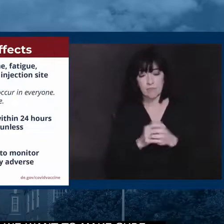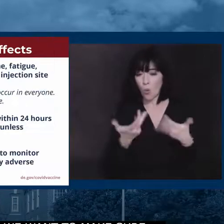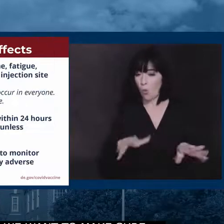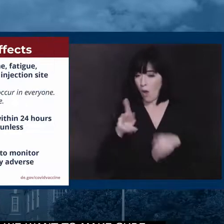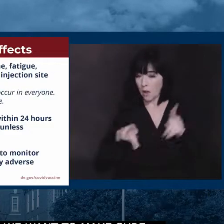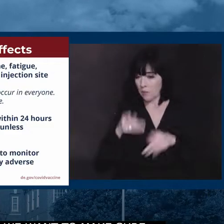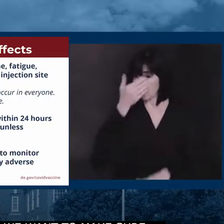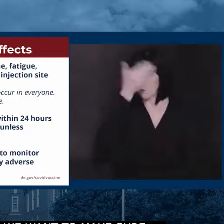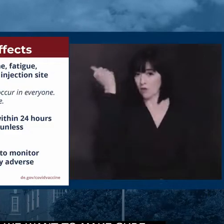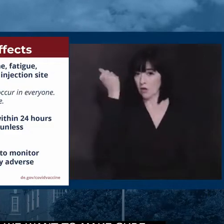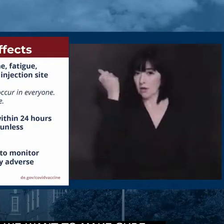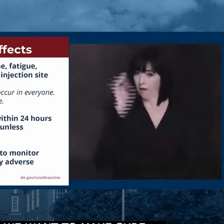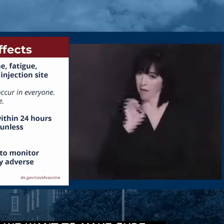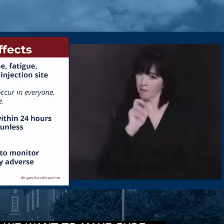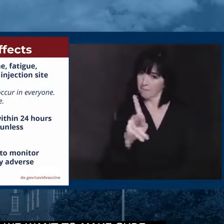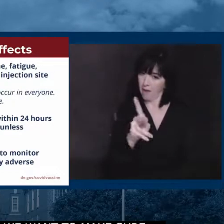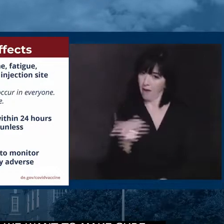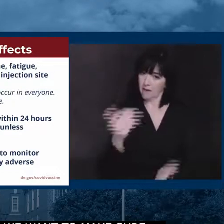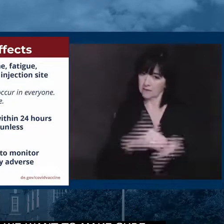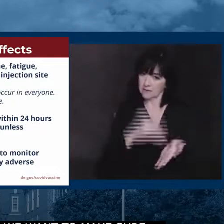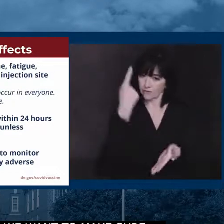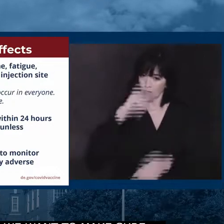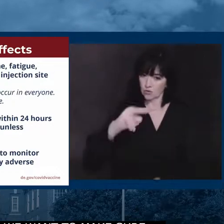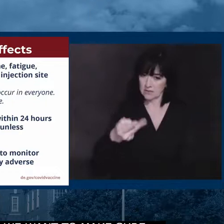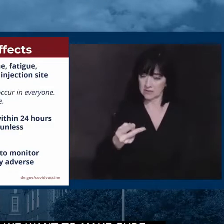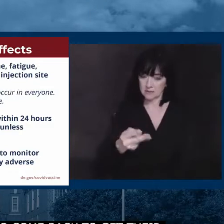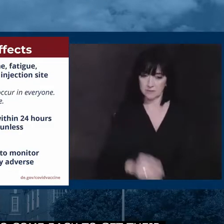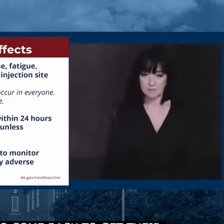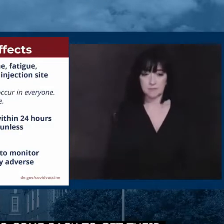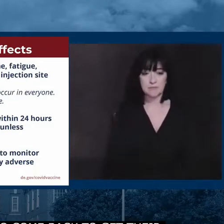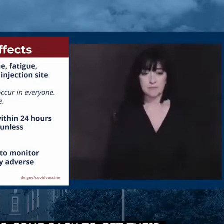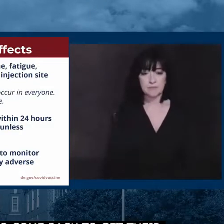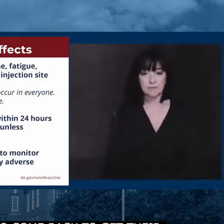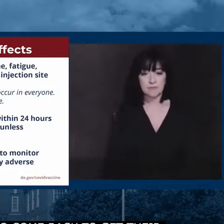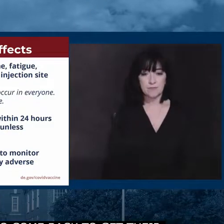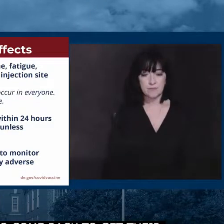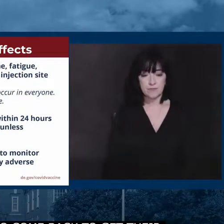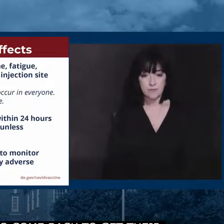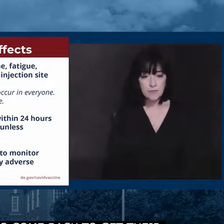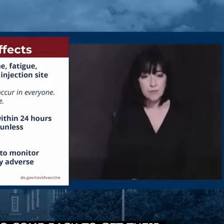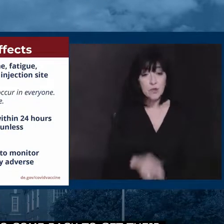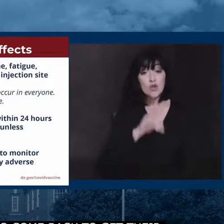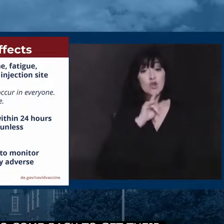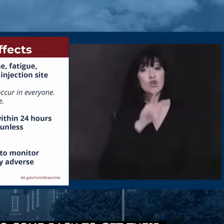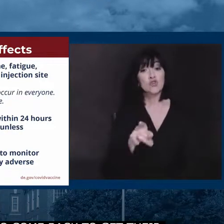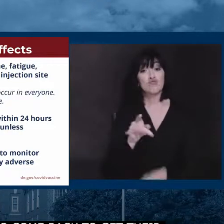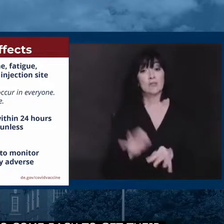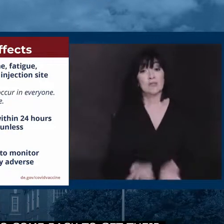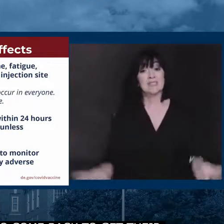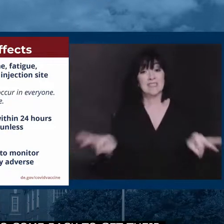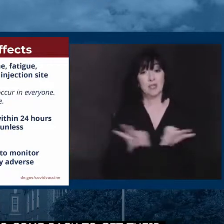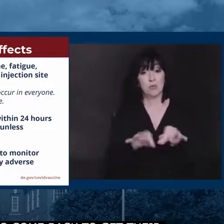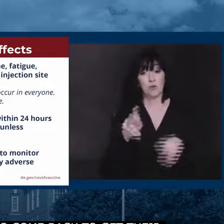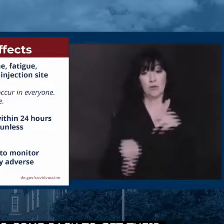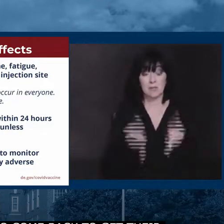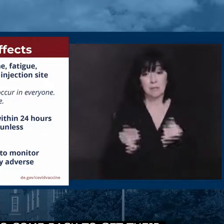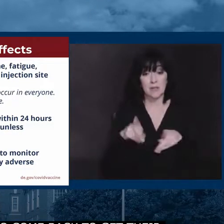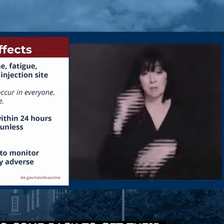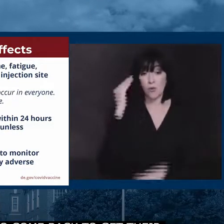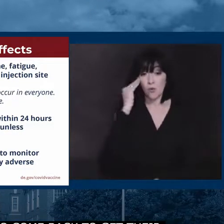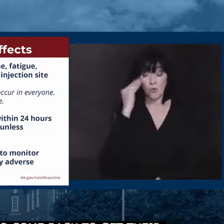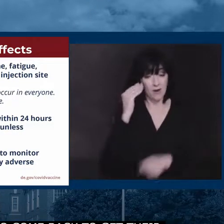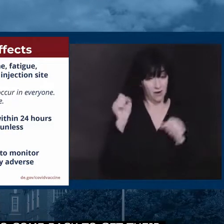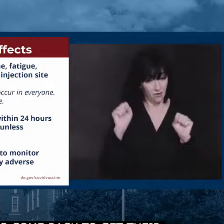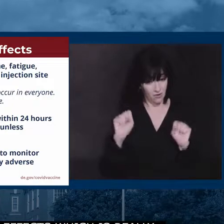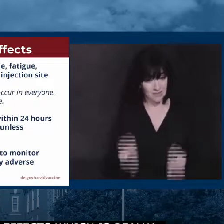So let's talk about the side effects, which is really important for people to be aware that there could be side effects.